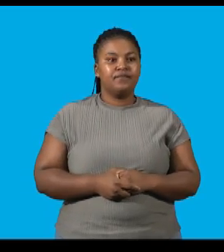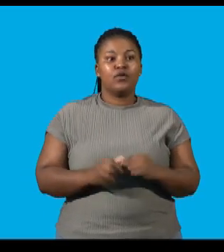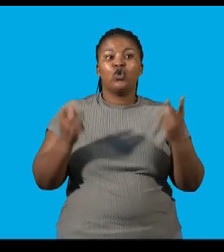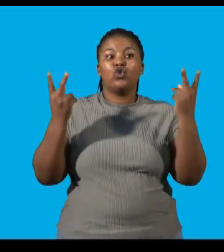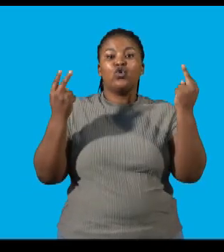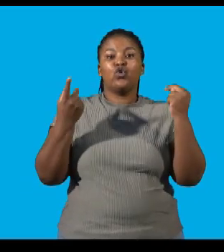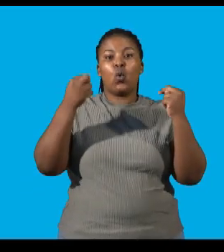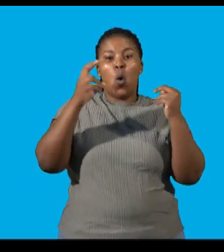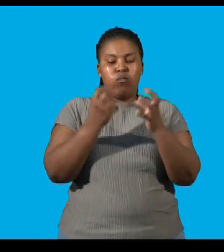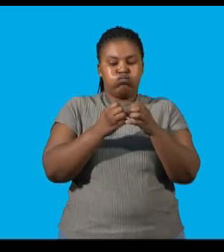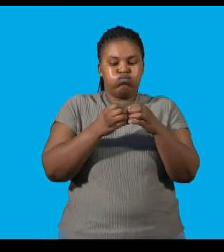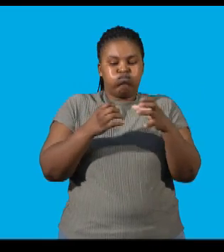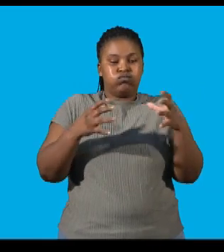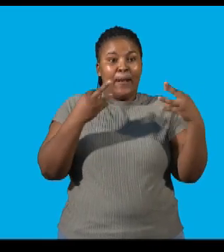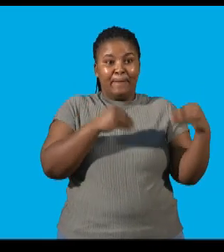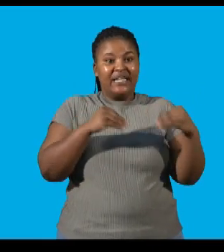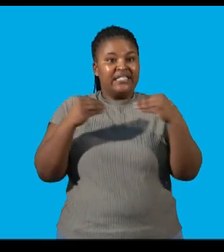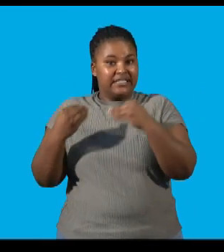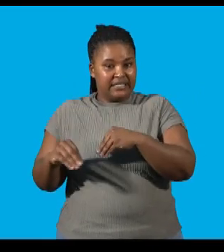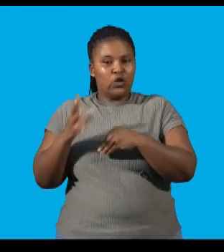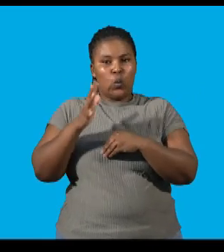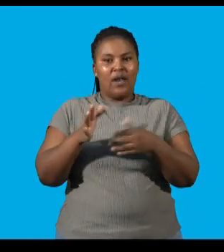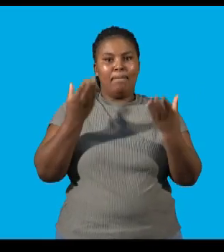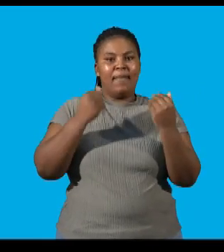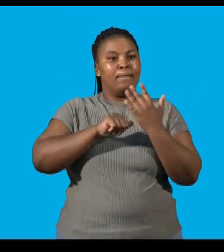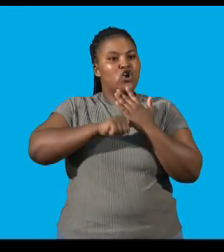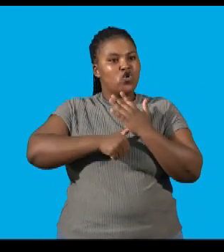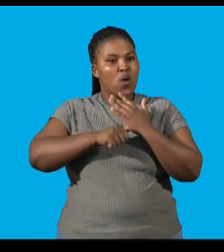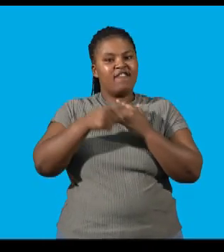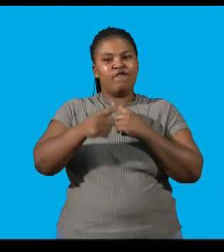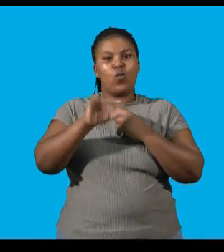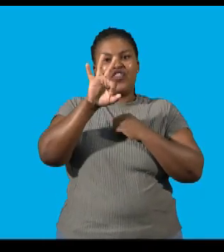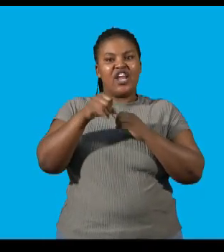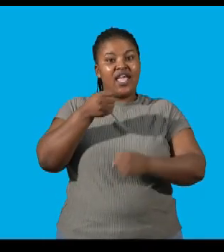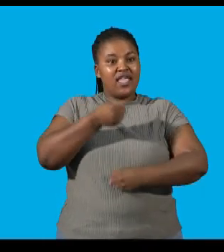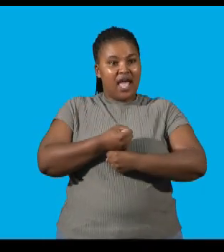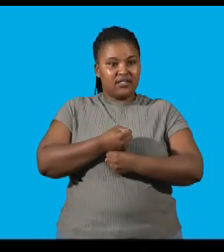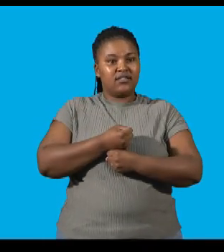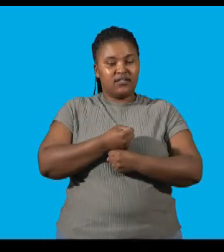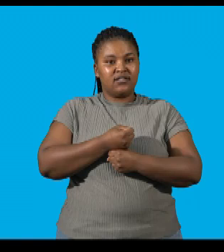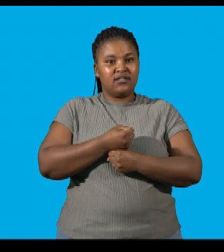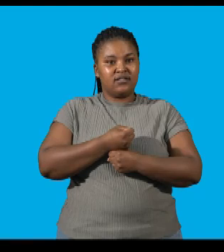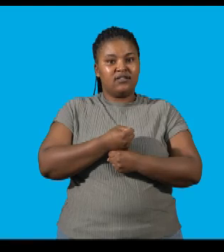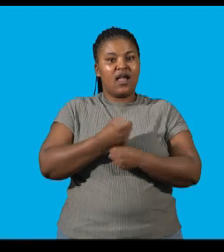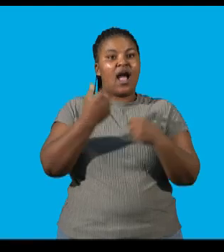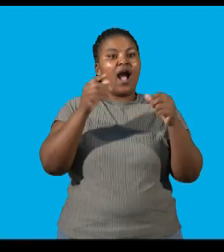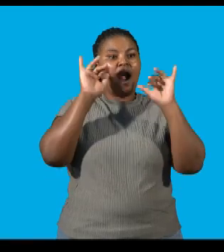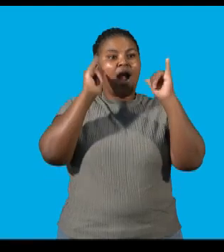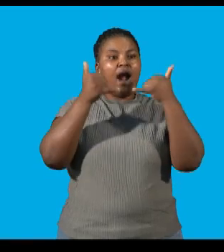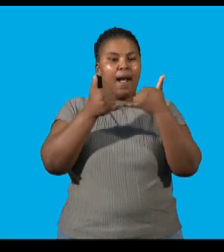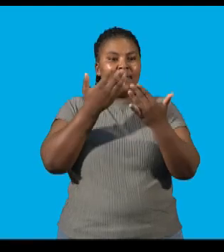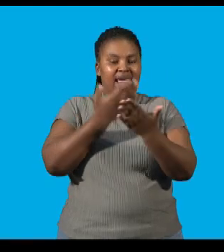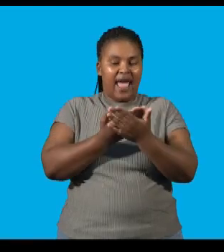New or expanding businesses will receive the grant for 3 years, after which the company